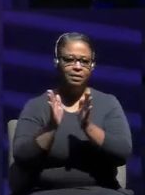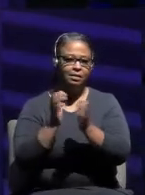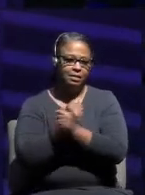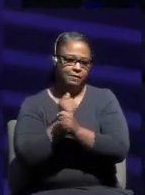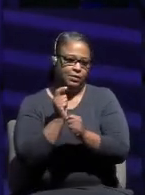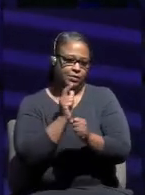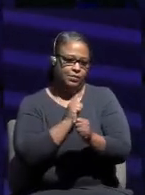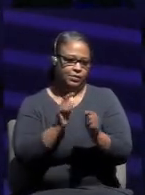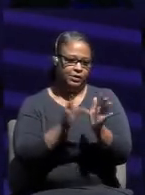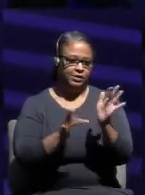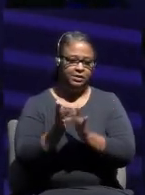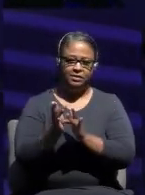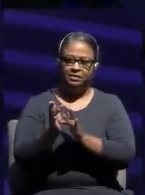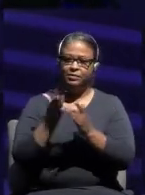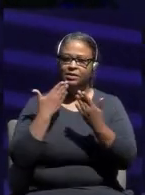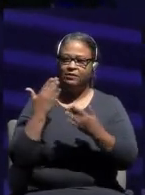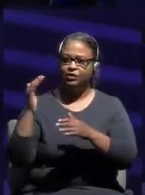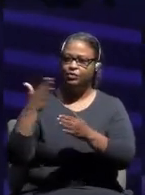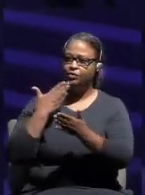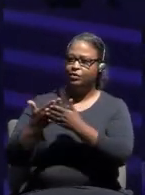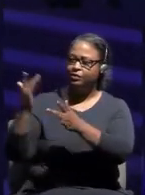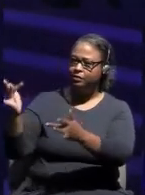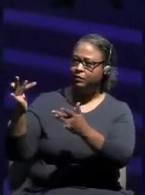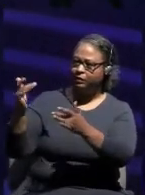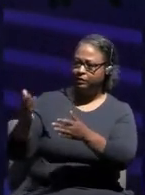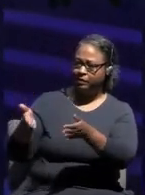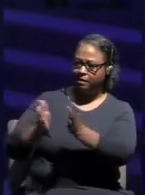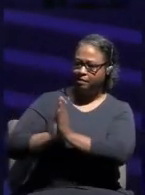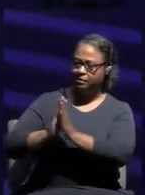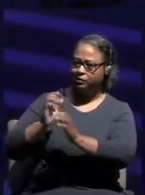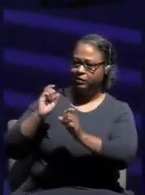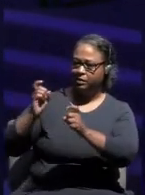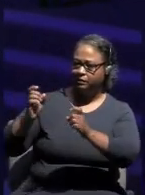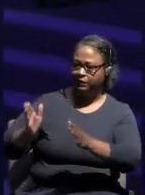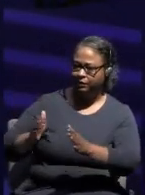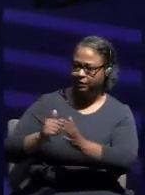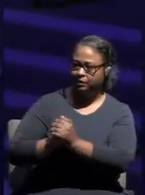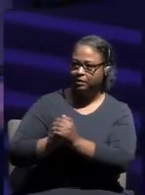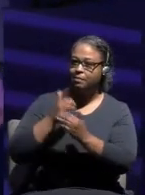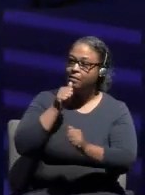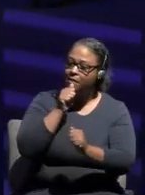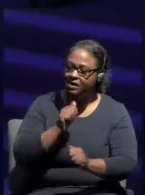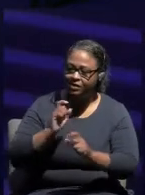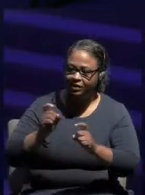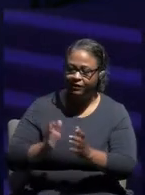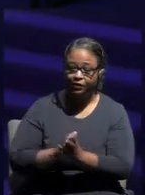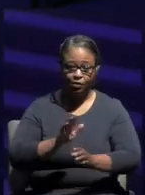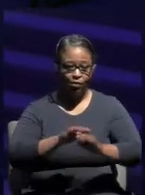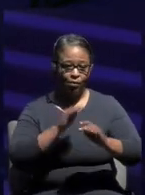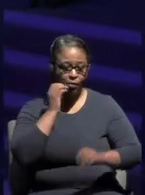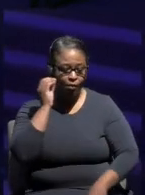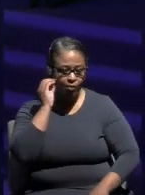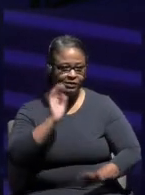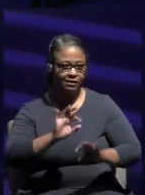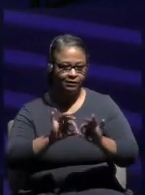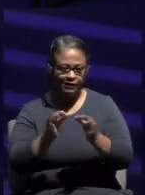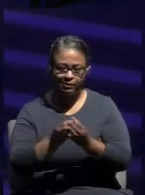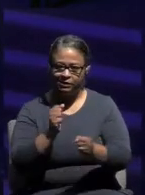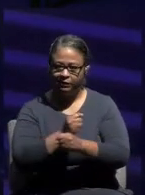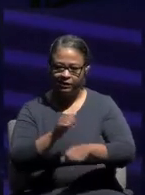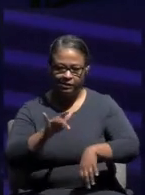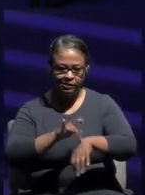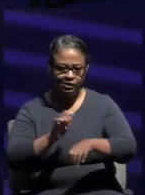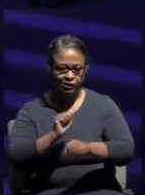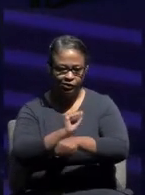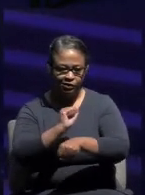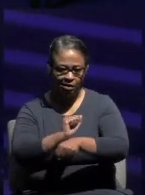thank you for your goodness and mercy. We ask, Lord God, that you'd bless the giver. We ask, Lord, you'd bless their homes, their families, their places of